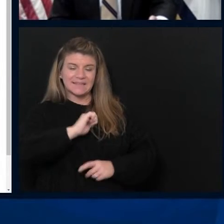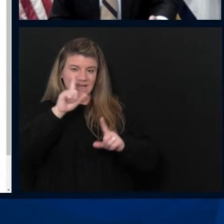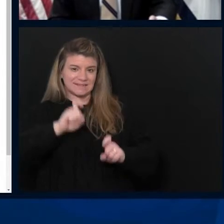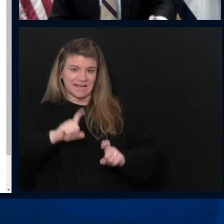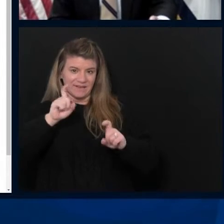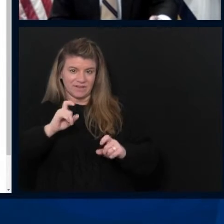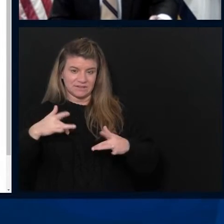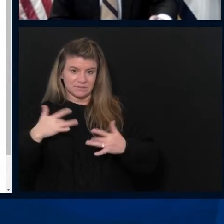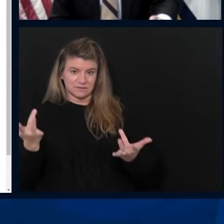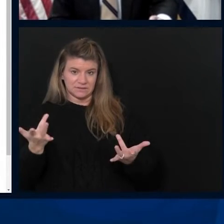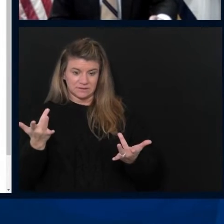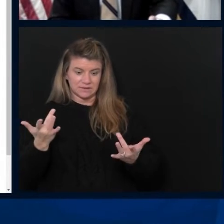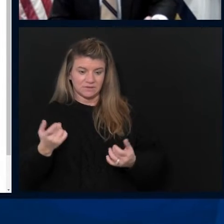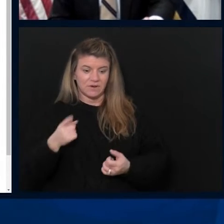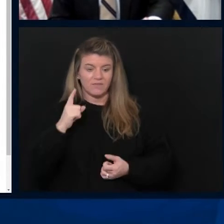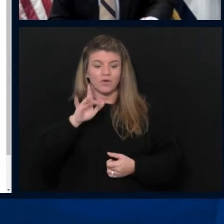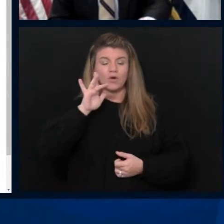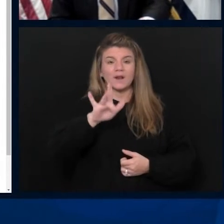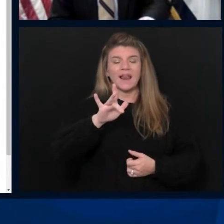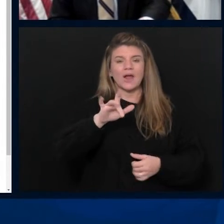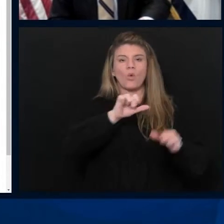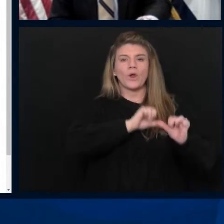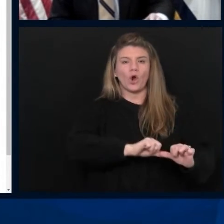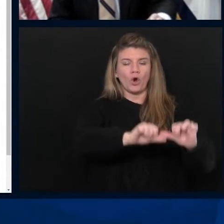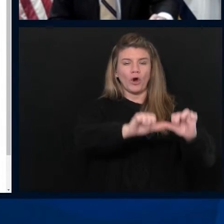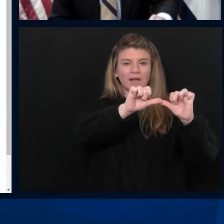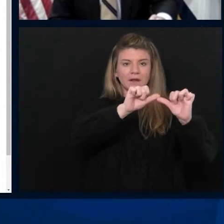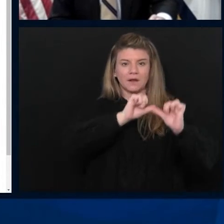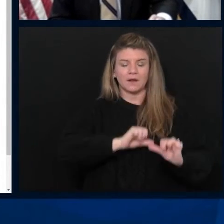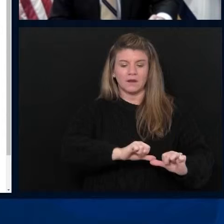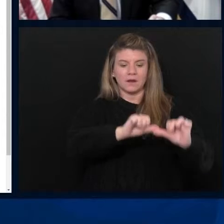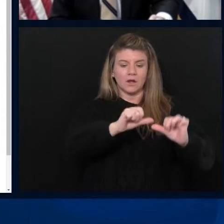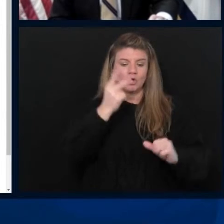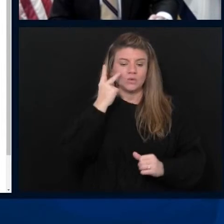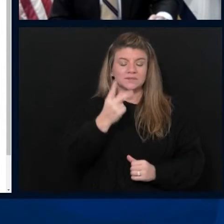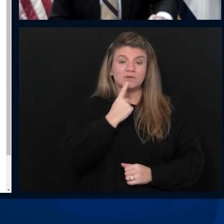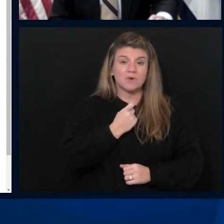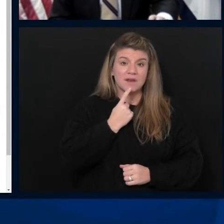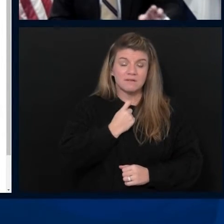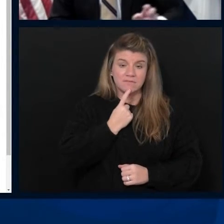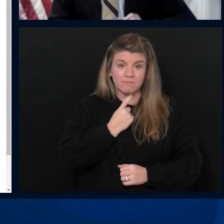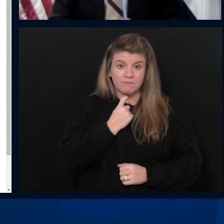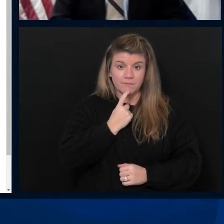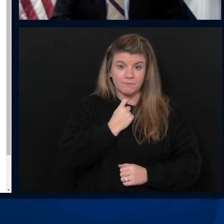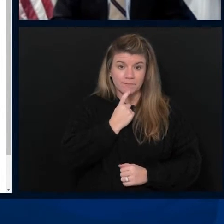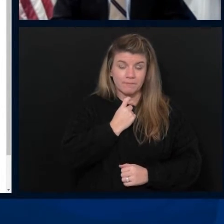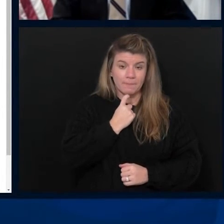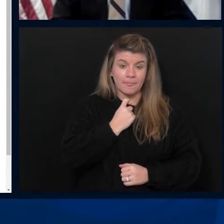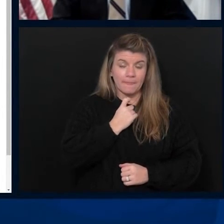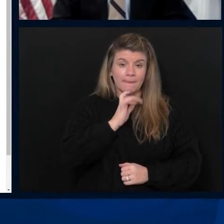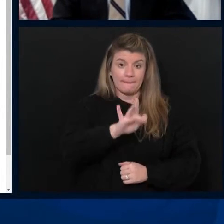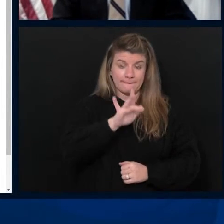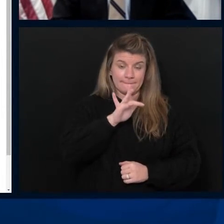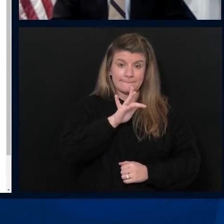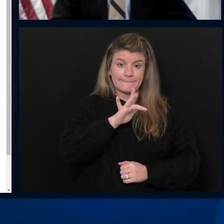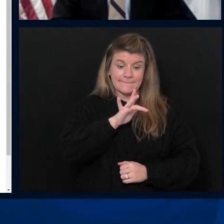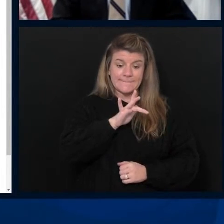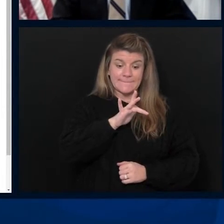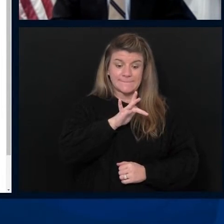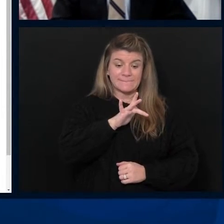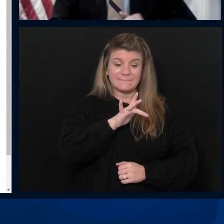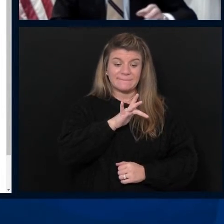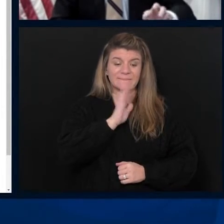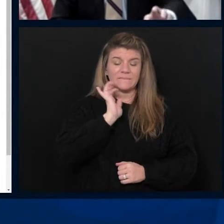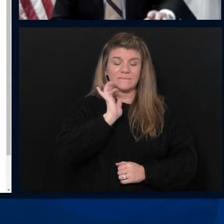events. If you touch the recurring testing events, you will see the red tabs on the map,